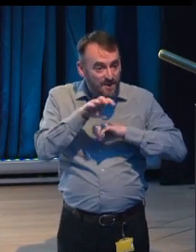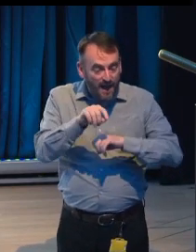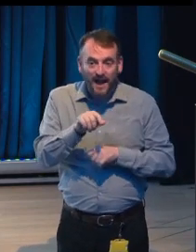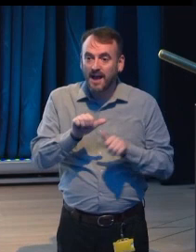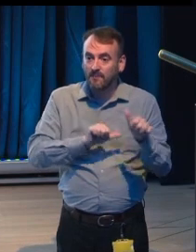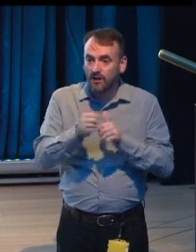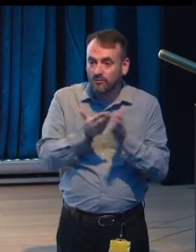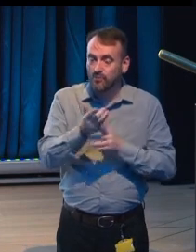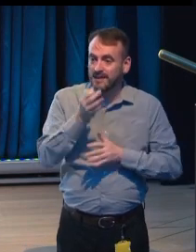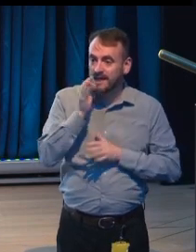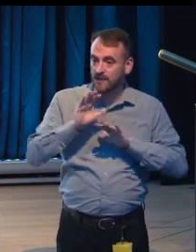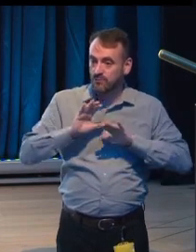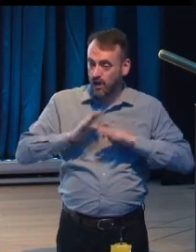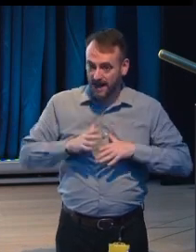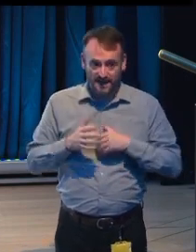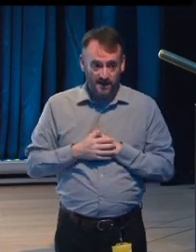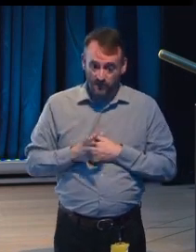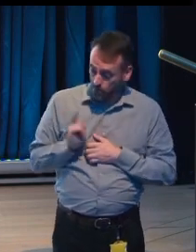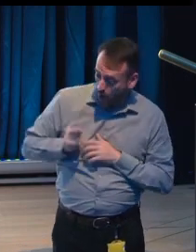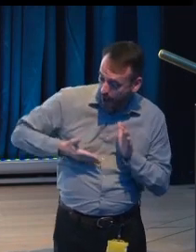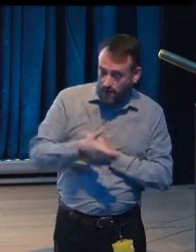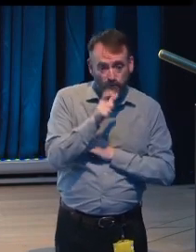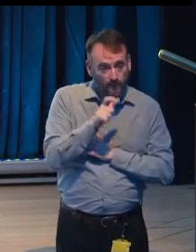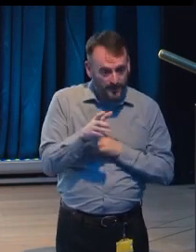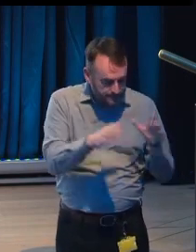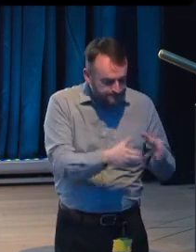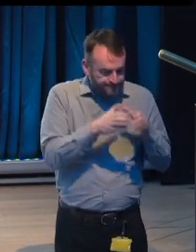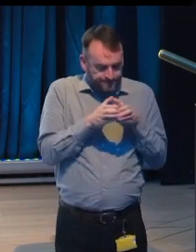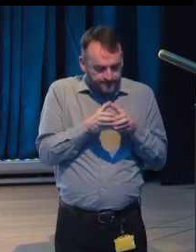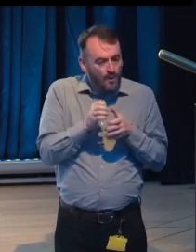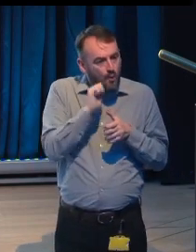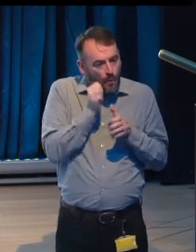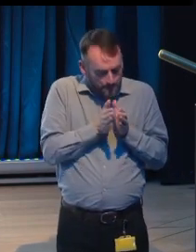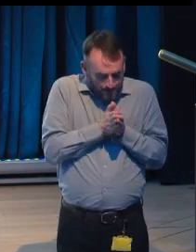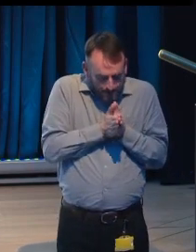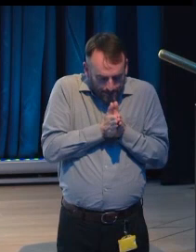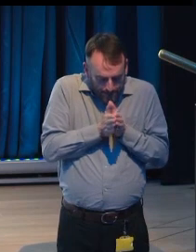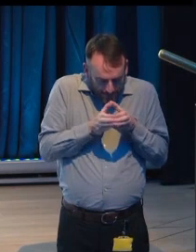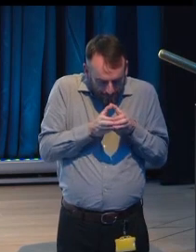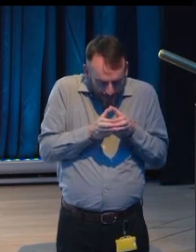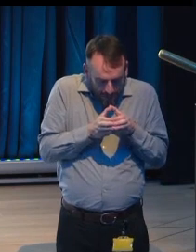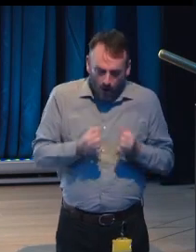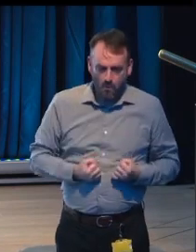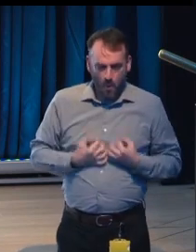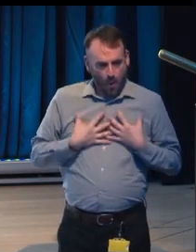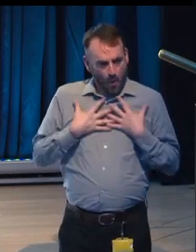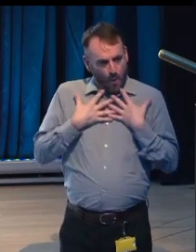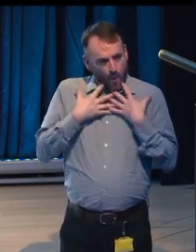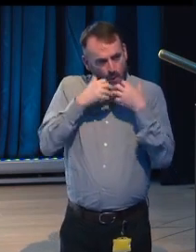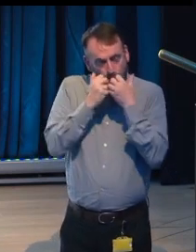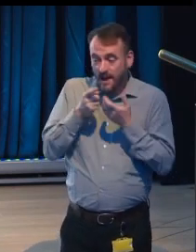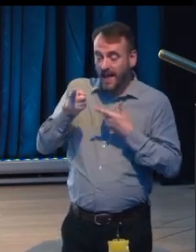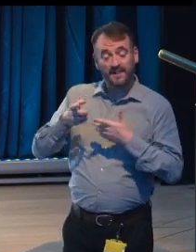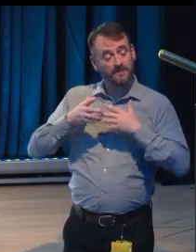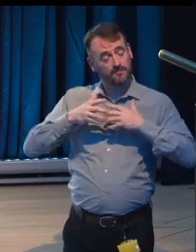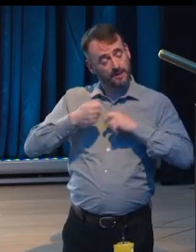We'd go out, we'd have a coffee, we'd have a tea, and then we'd discuss feedback and give each other feedback. And it's amazing how much more receptive and relaxed those sessions